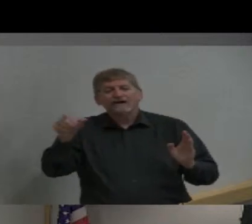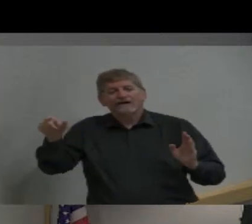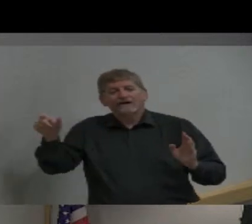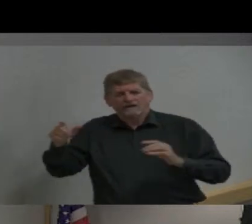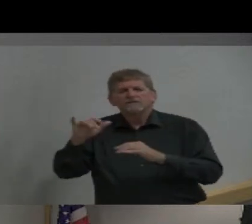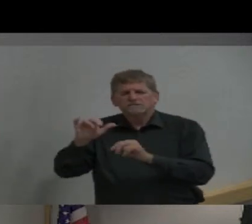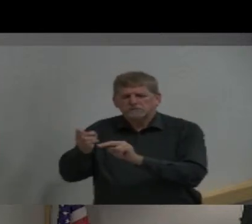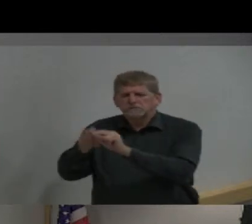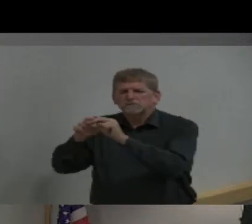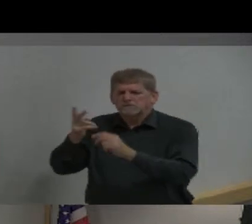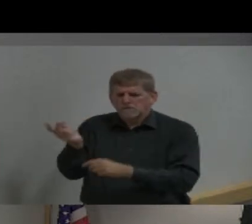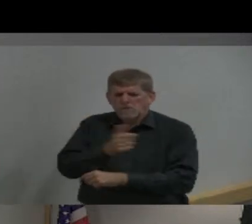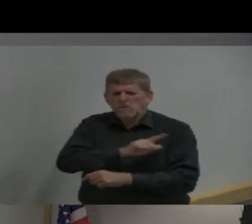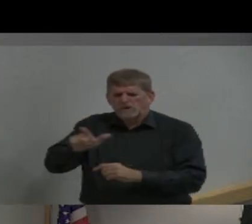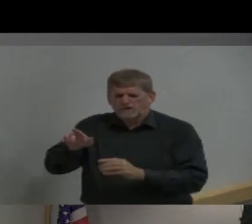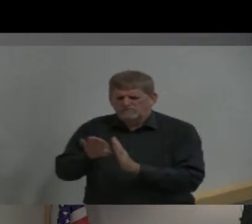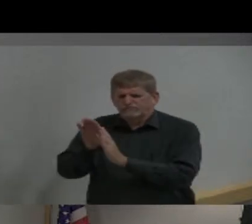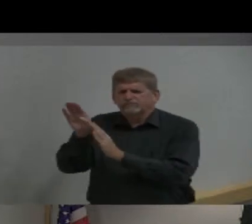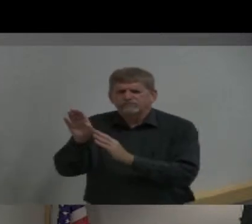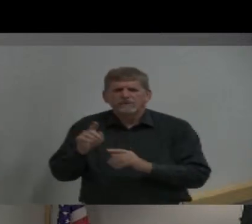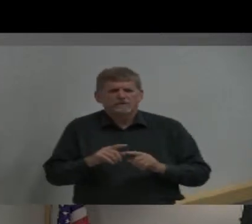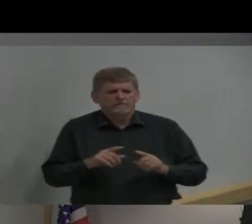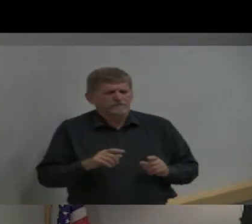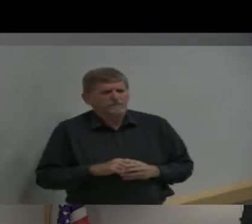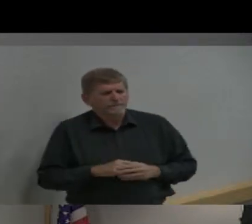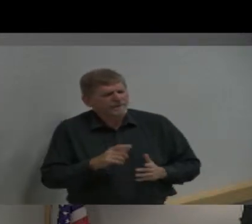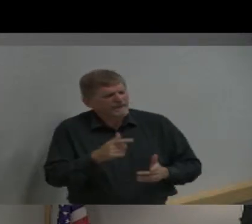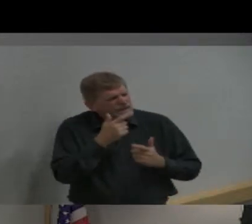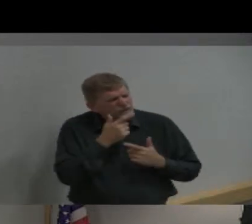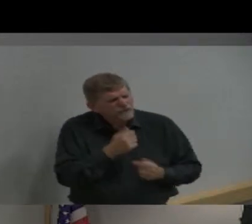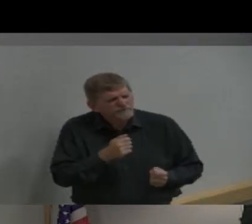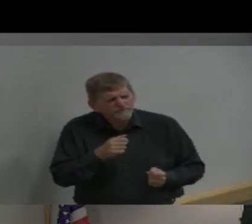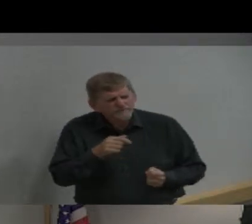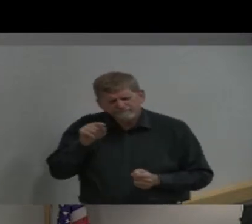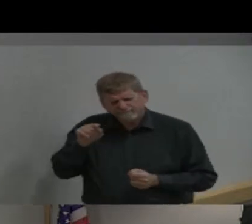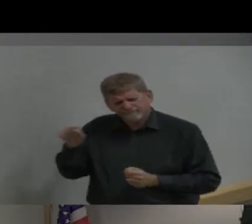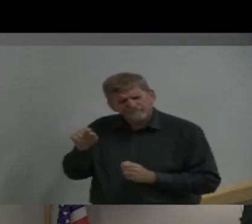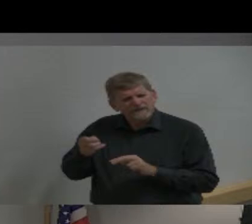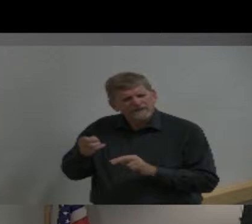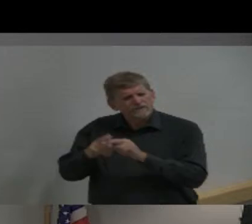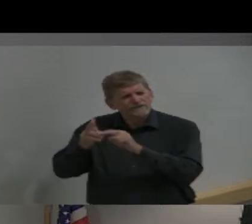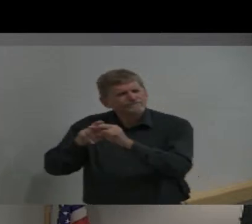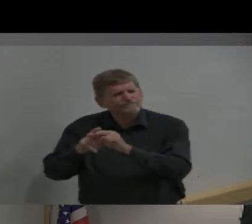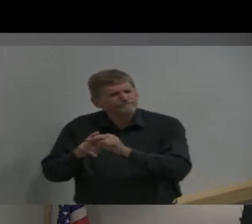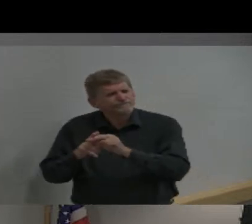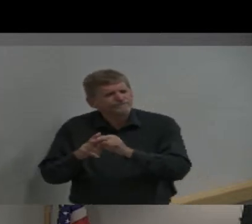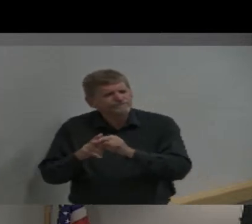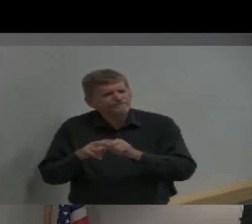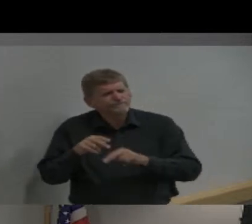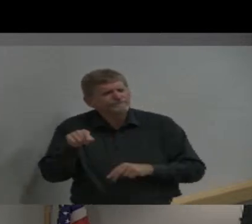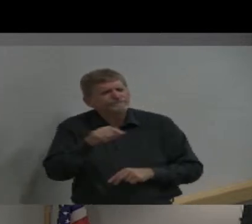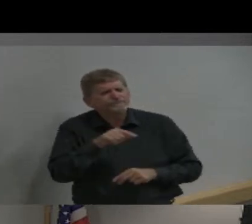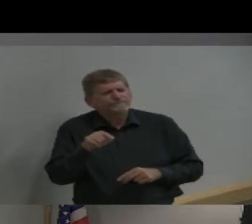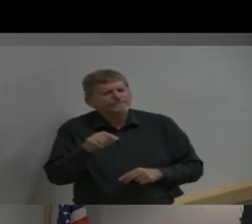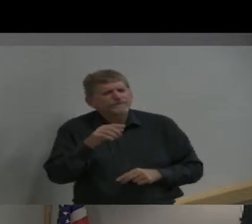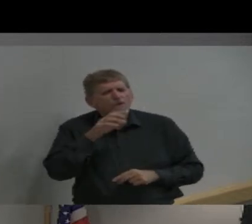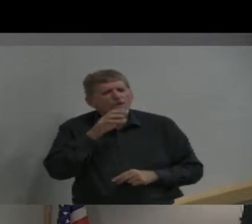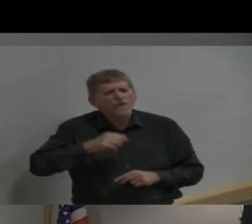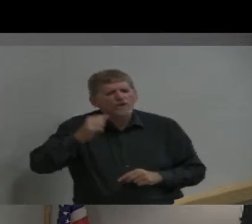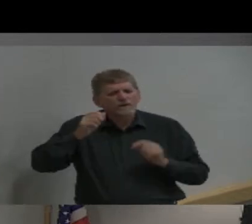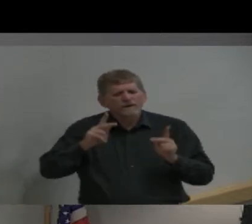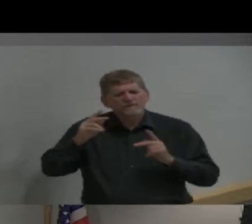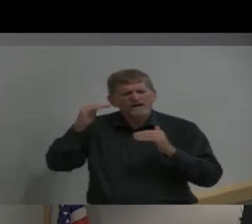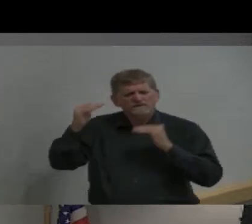seeing, interestingly, an increase in cases involving older adults, so adults over the age of